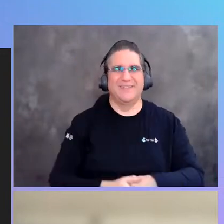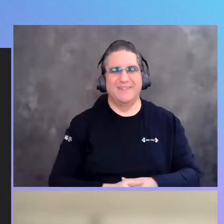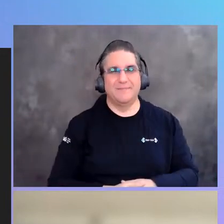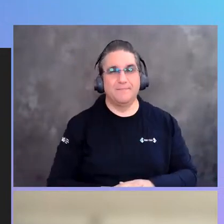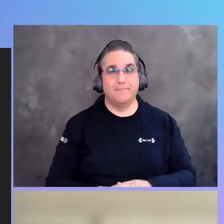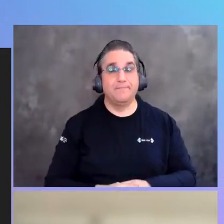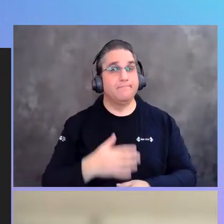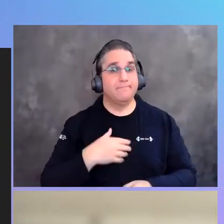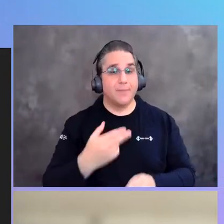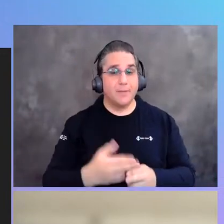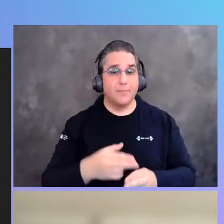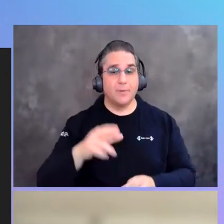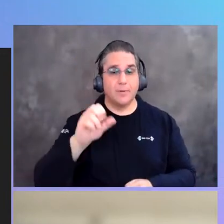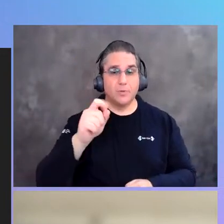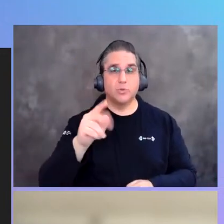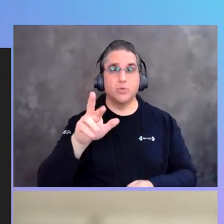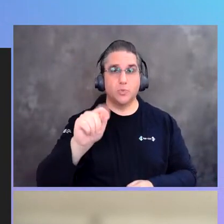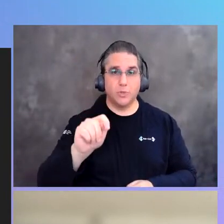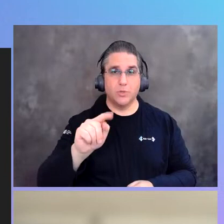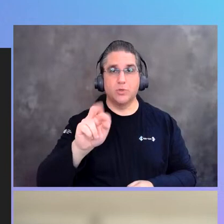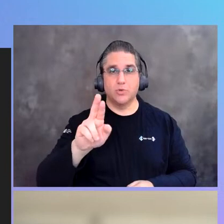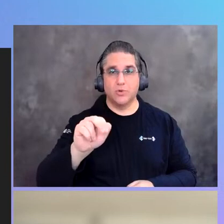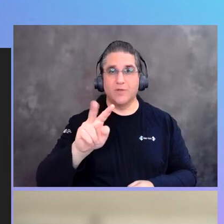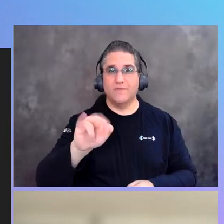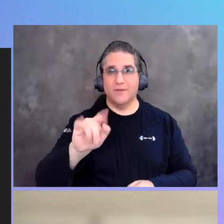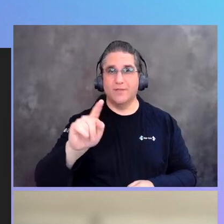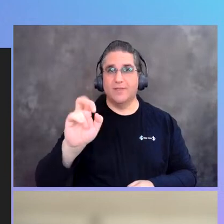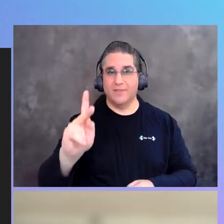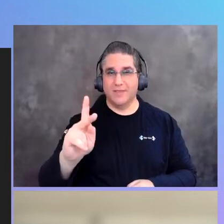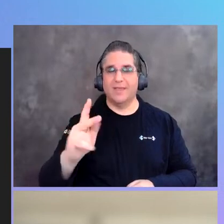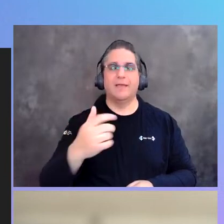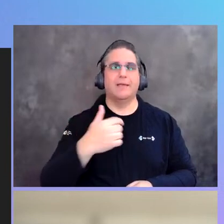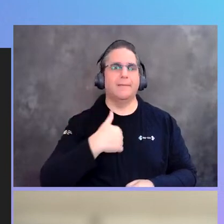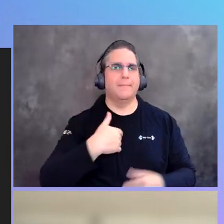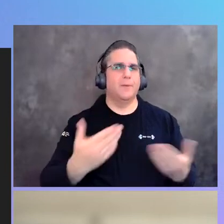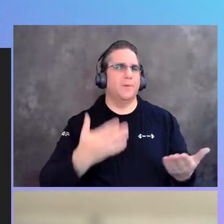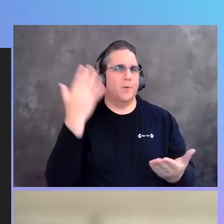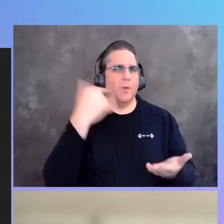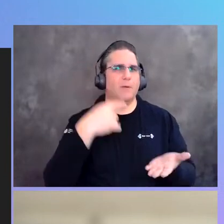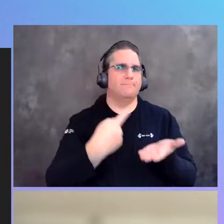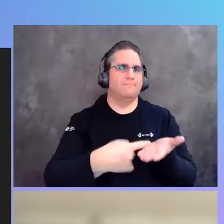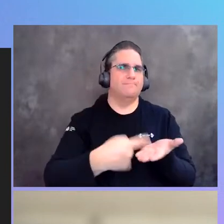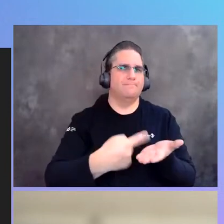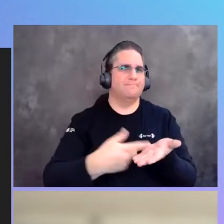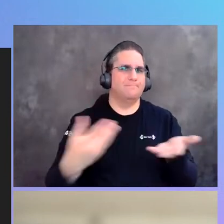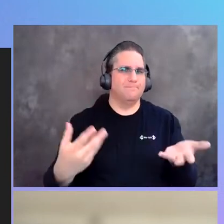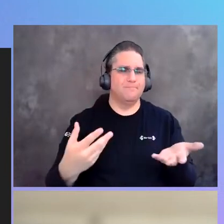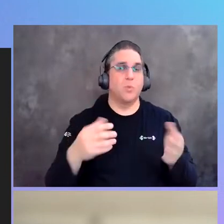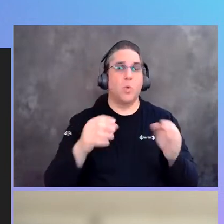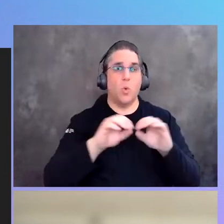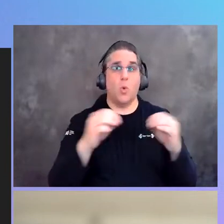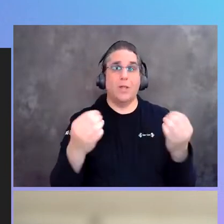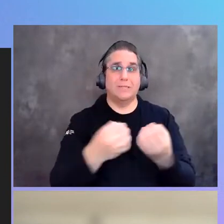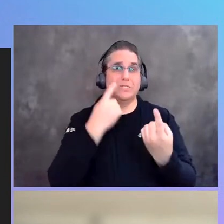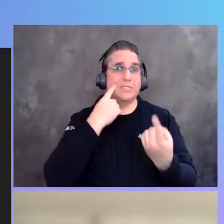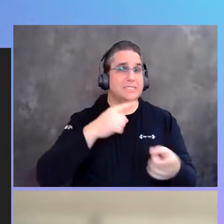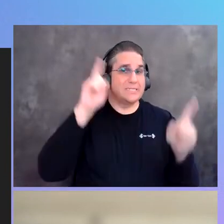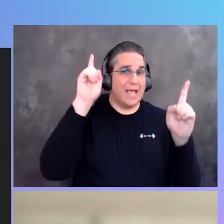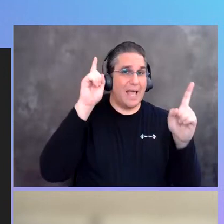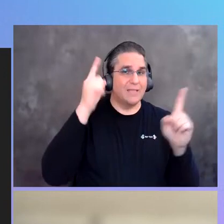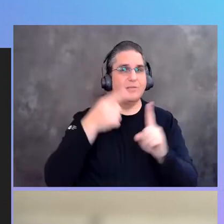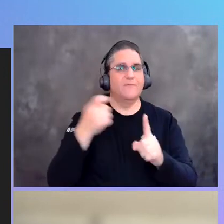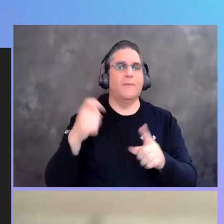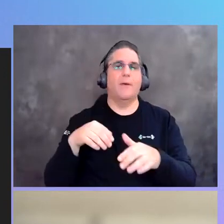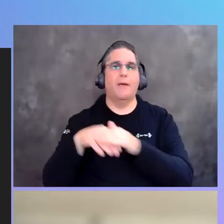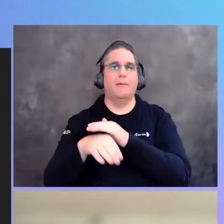Stuart Trevivick. I join you here today to talk about organizational success through accessibility. Now, I'm going to talk